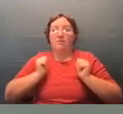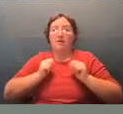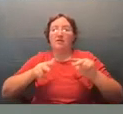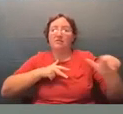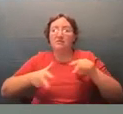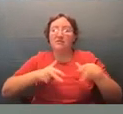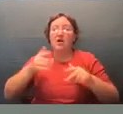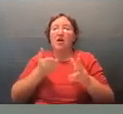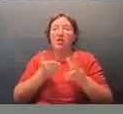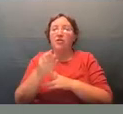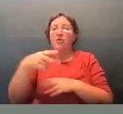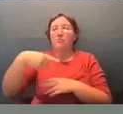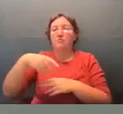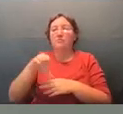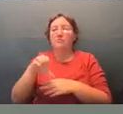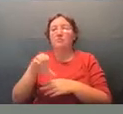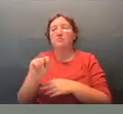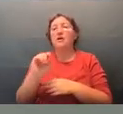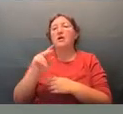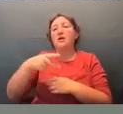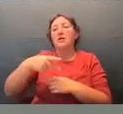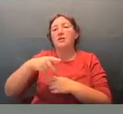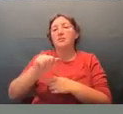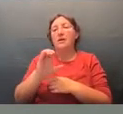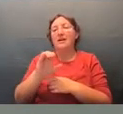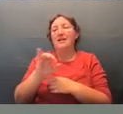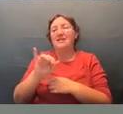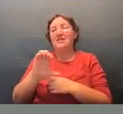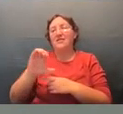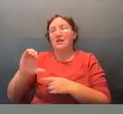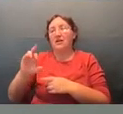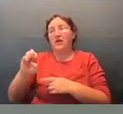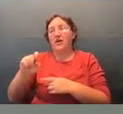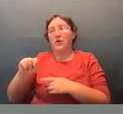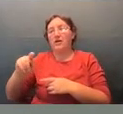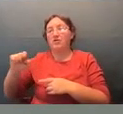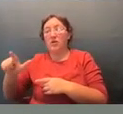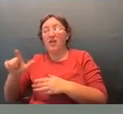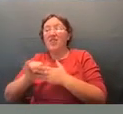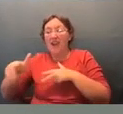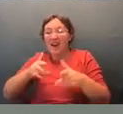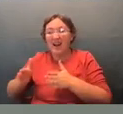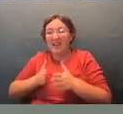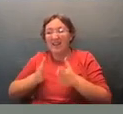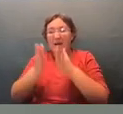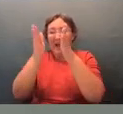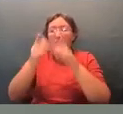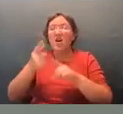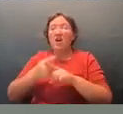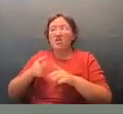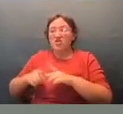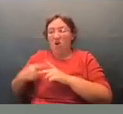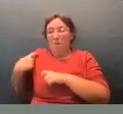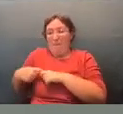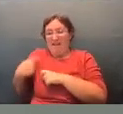Crest Trail, which is a trail that starts in Mexico in the southern and goes all the way up to Canada in the